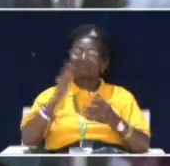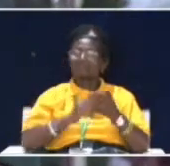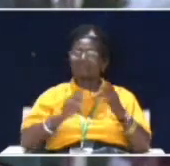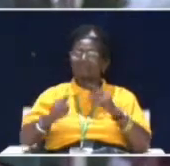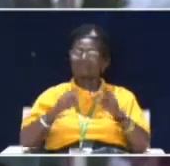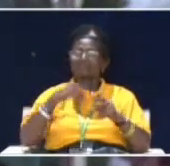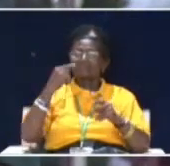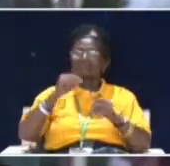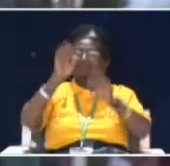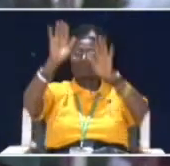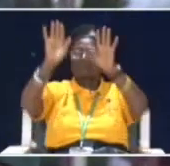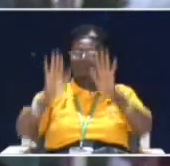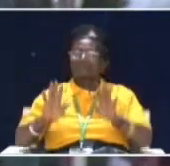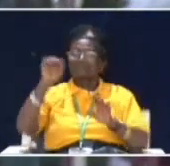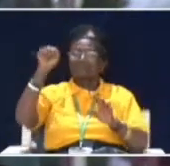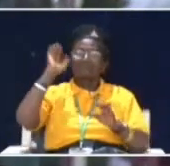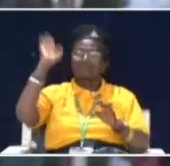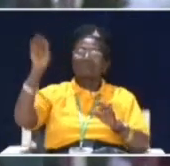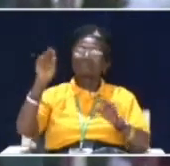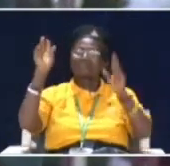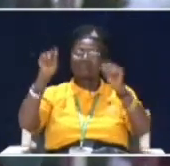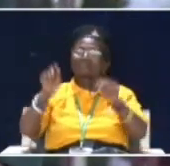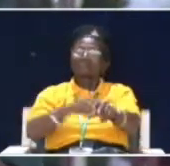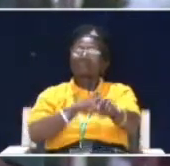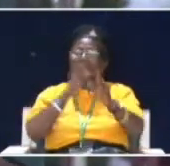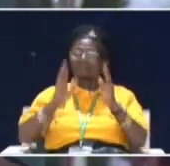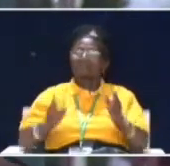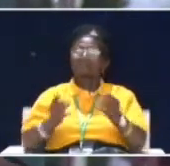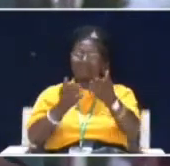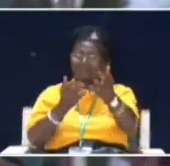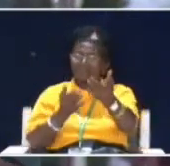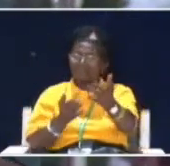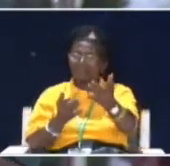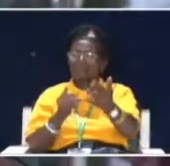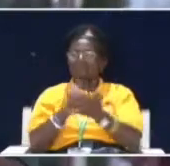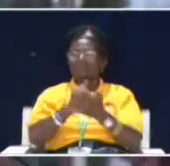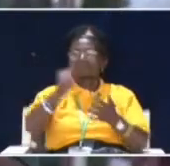whose miracles can no longer wait. Oni wi pe